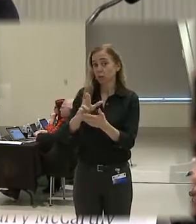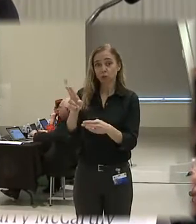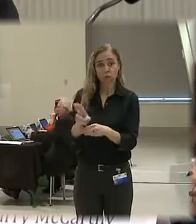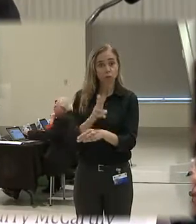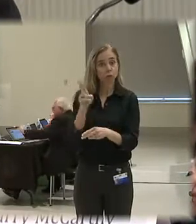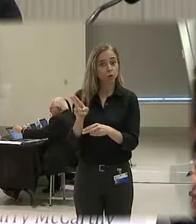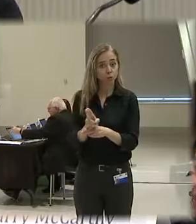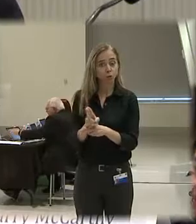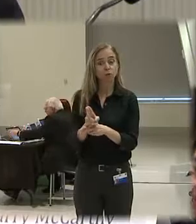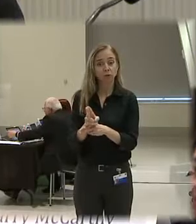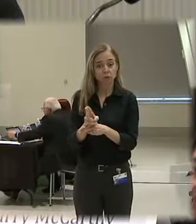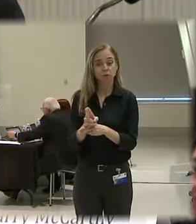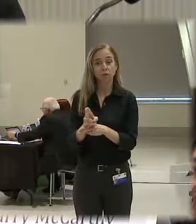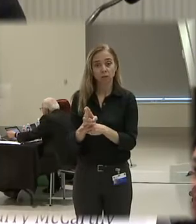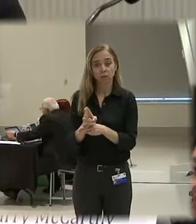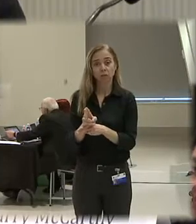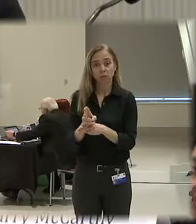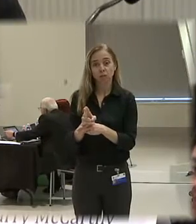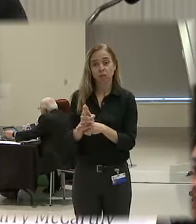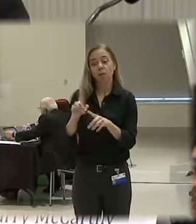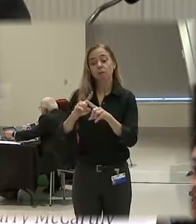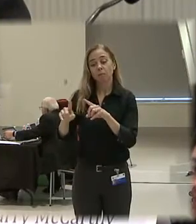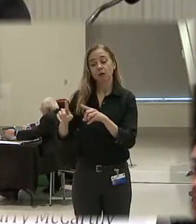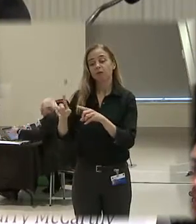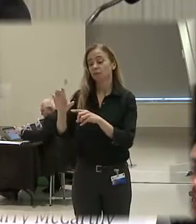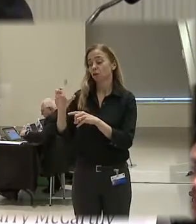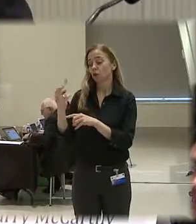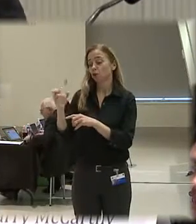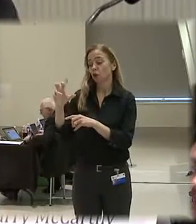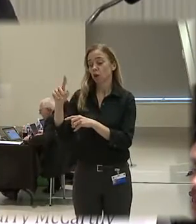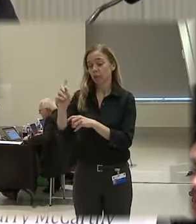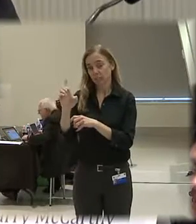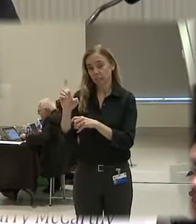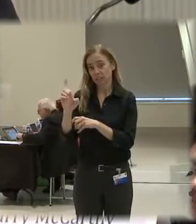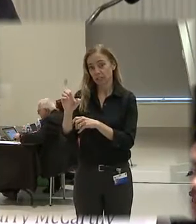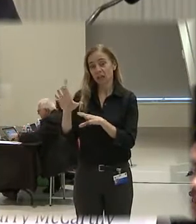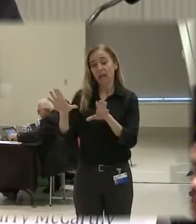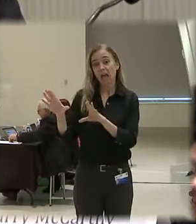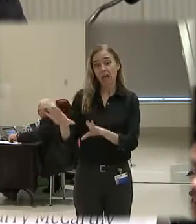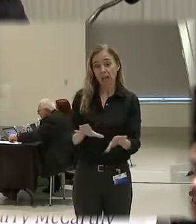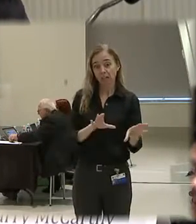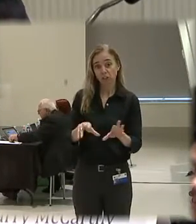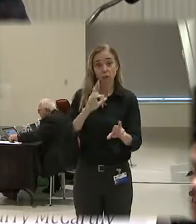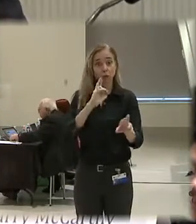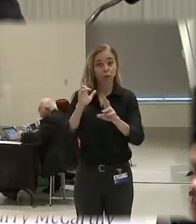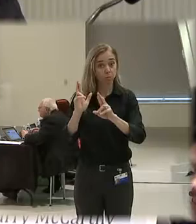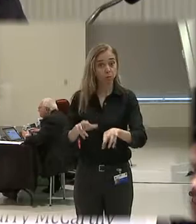But since then, both from Tampa and Charlotte, an after-action report was